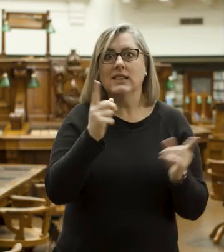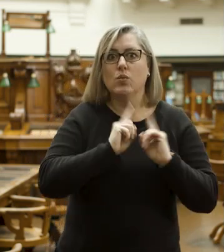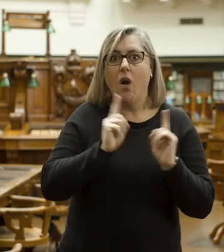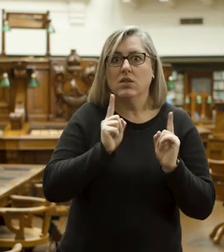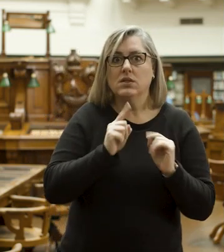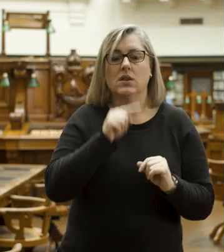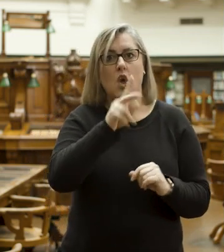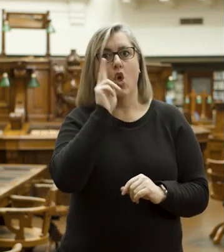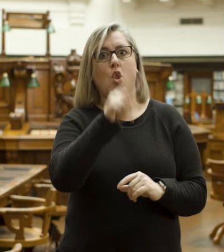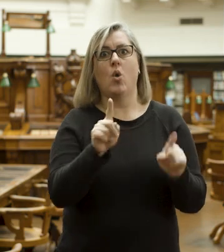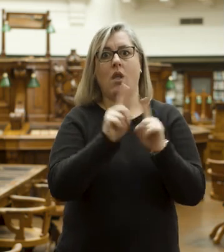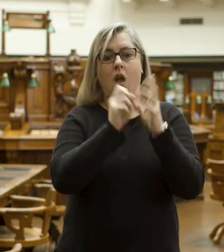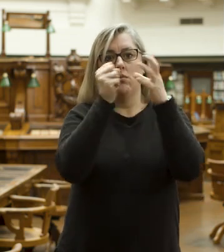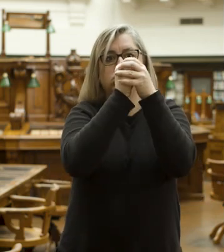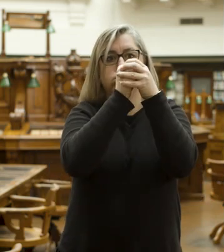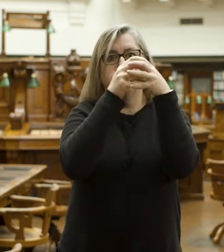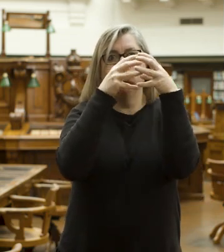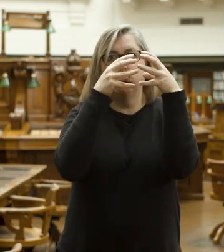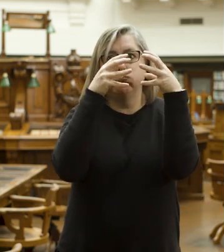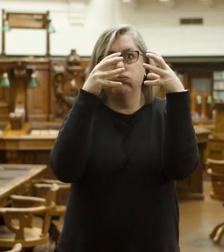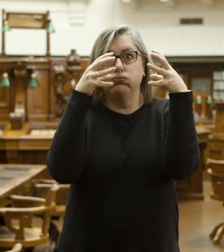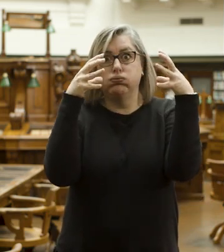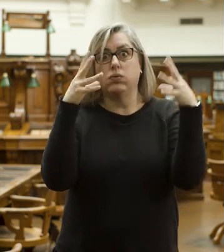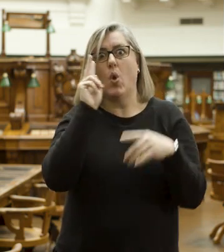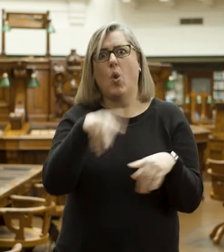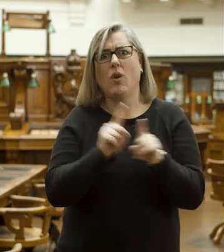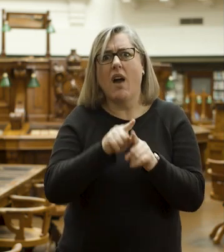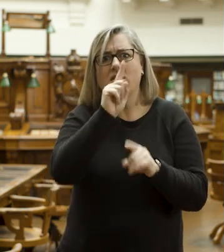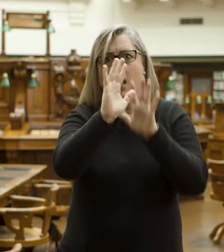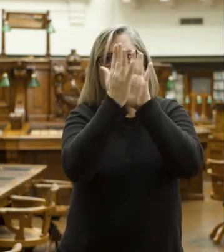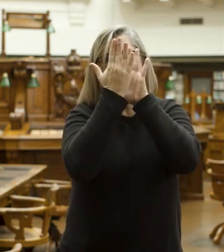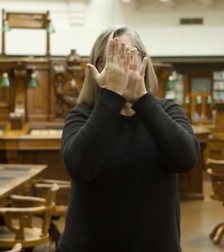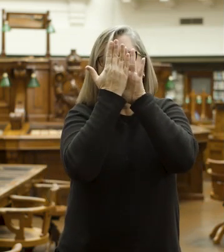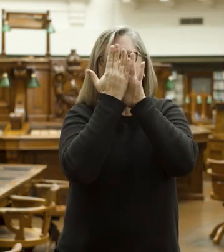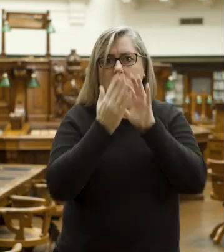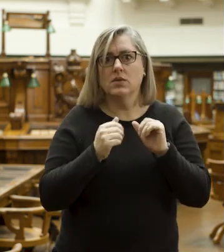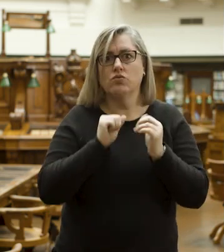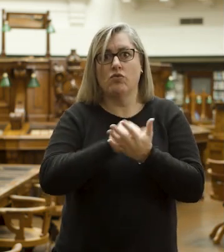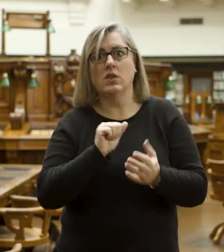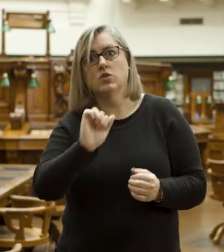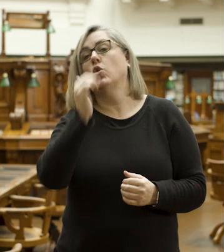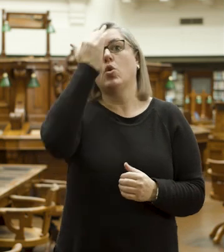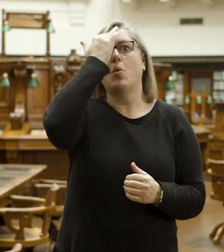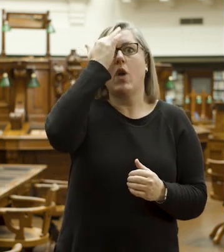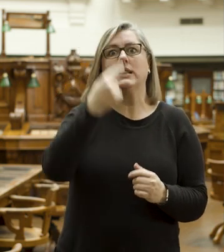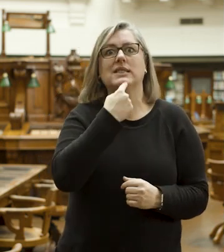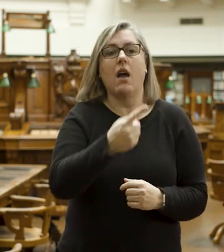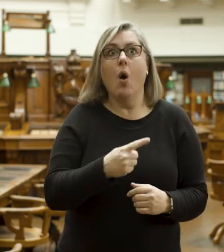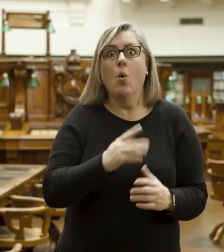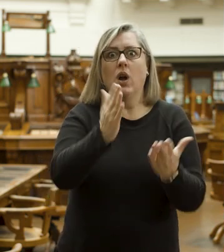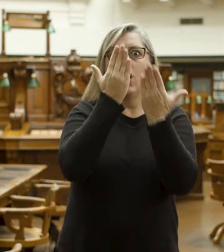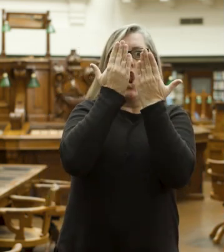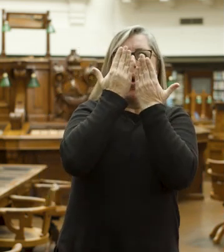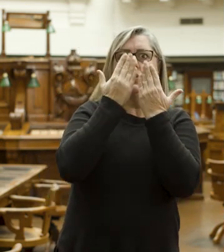looks like it's getting bigger. It looks like it's getting closer to you. And so your brain registers, oh, it's getting